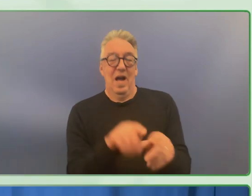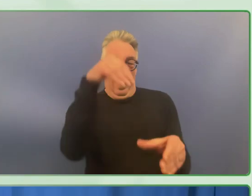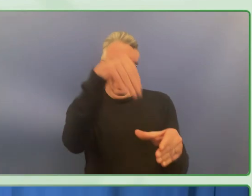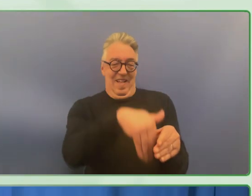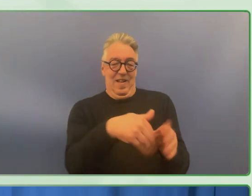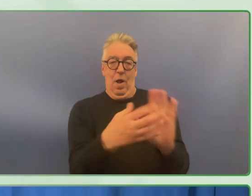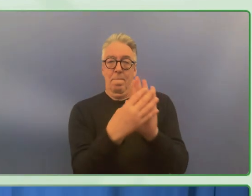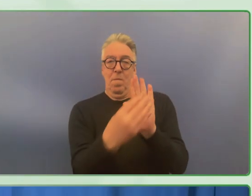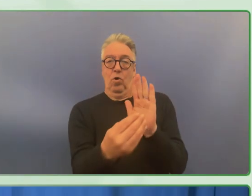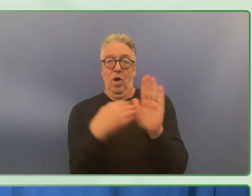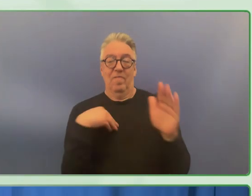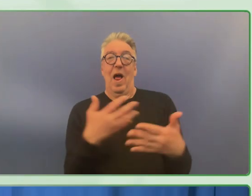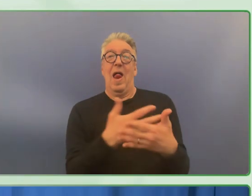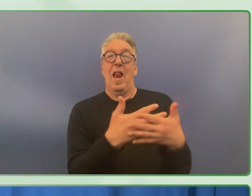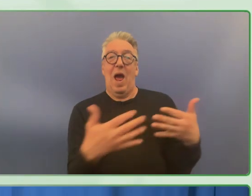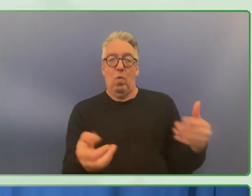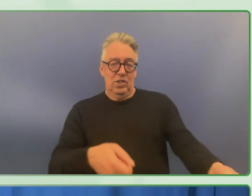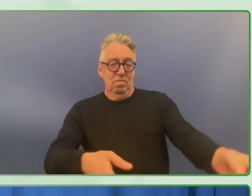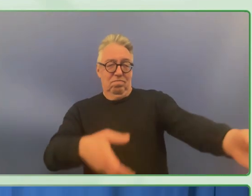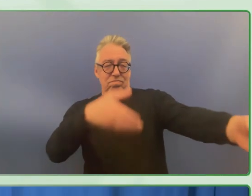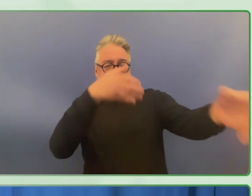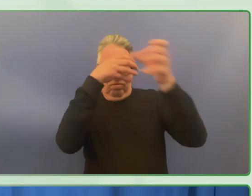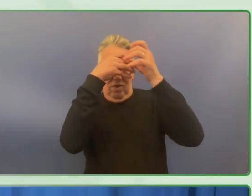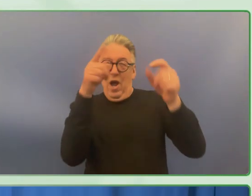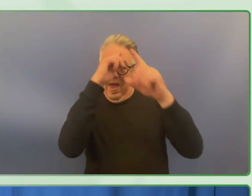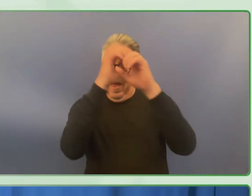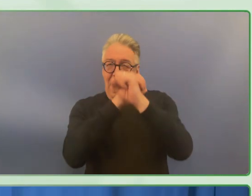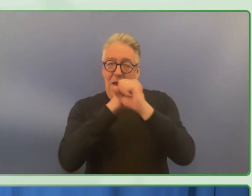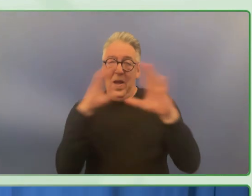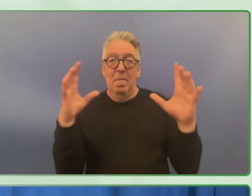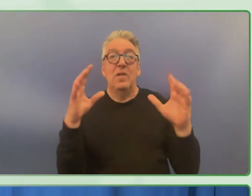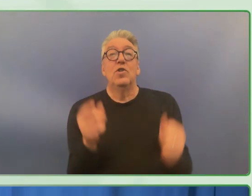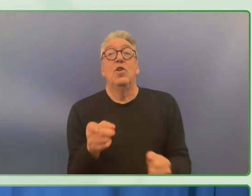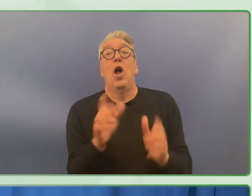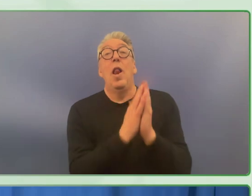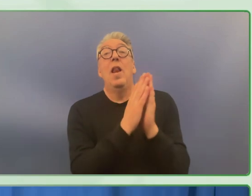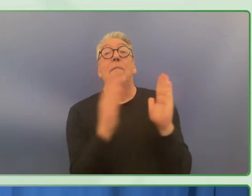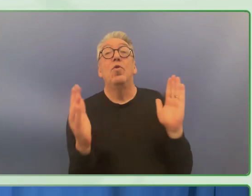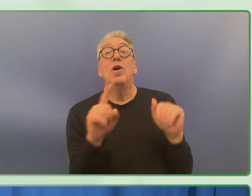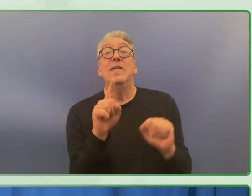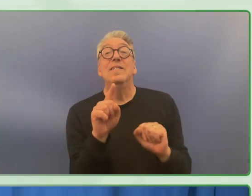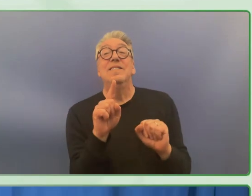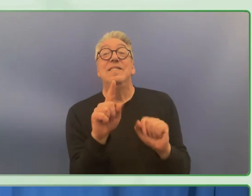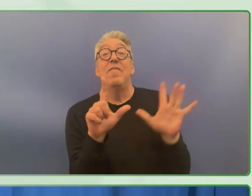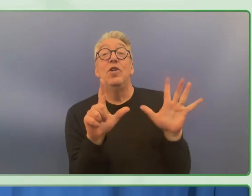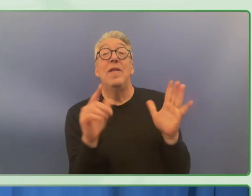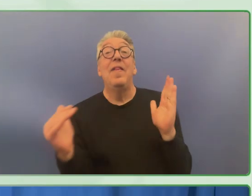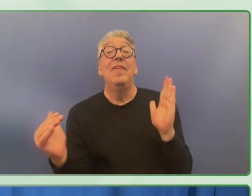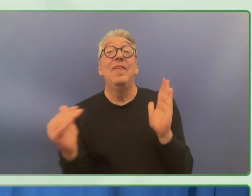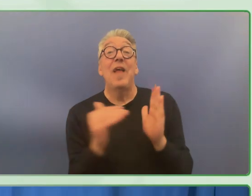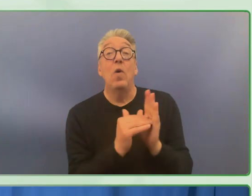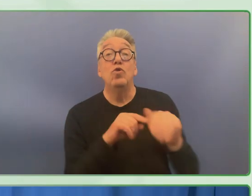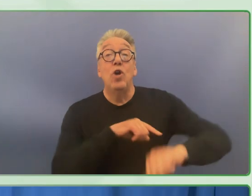imagine a Netflix library, 17,000 of hours of material. Do you know that it could